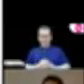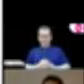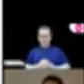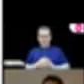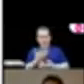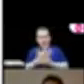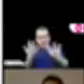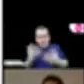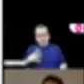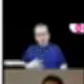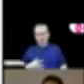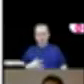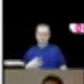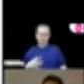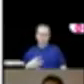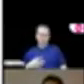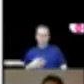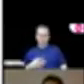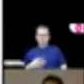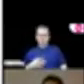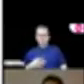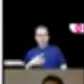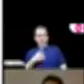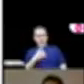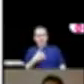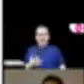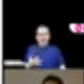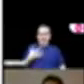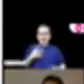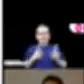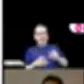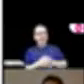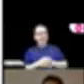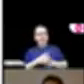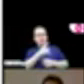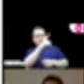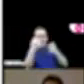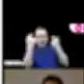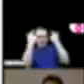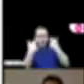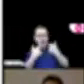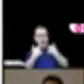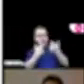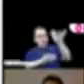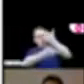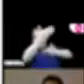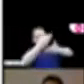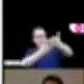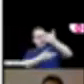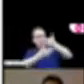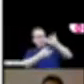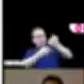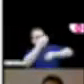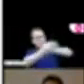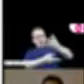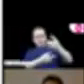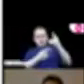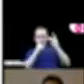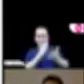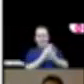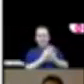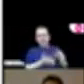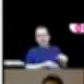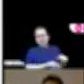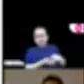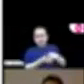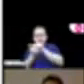but because it's a matter of life or death, you know that if I don't do this, then I'll be deported back home, which means I'll